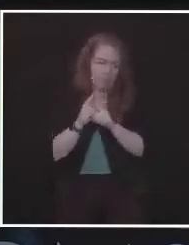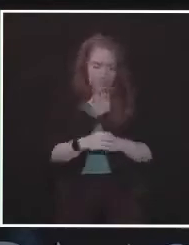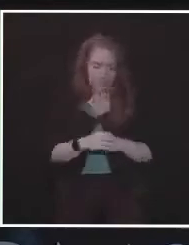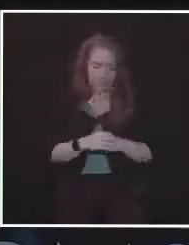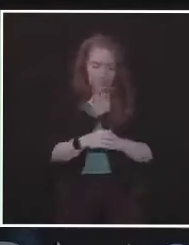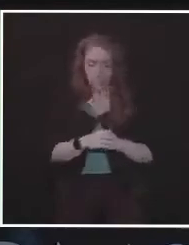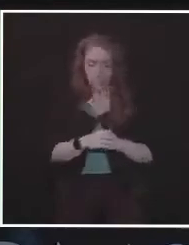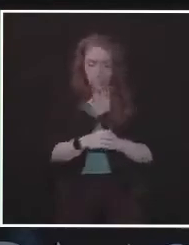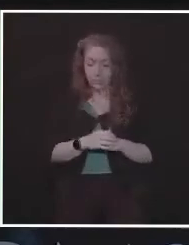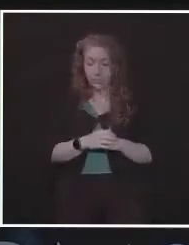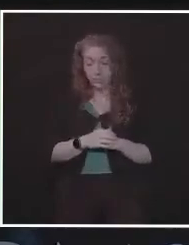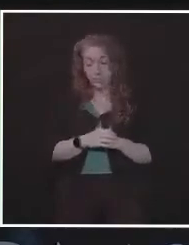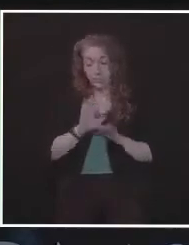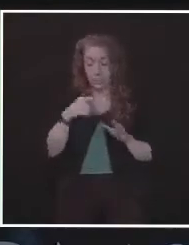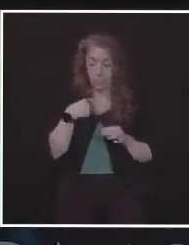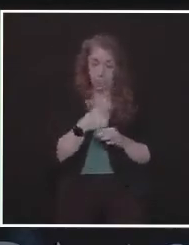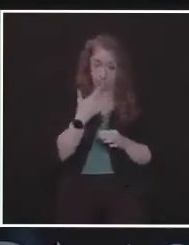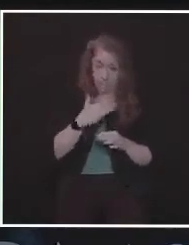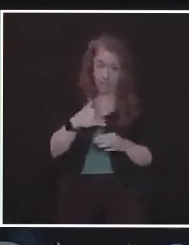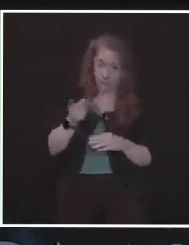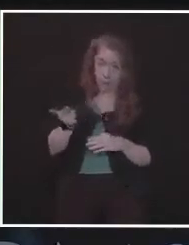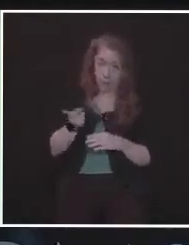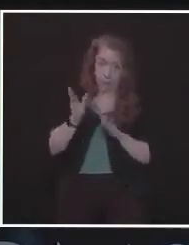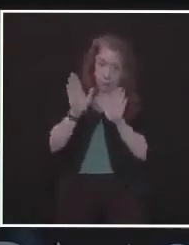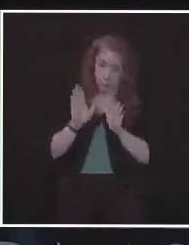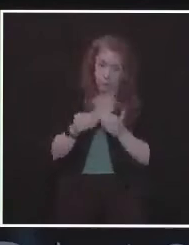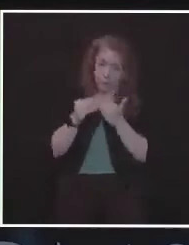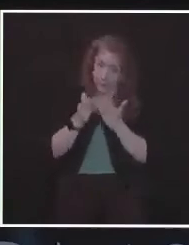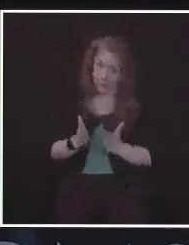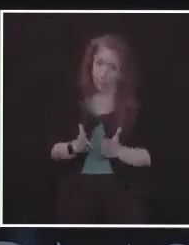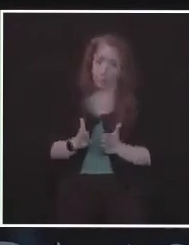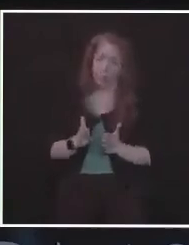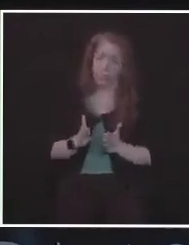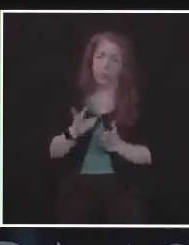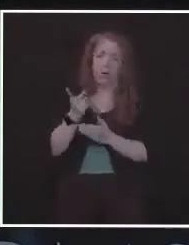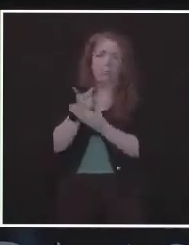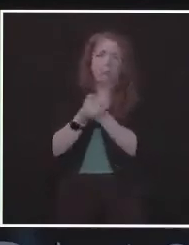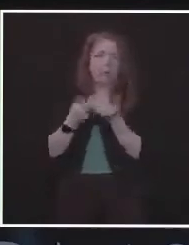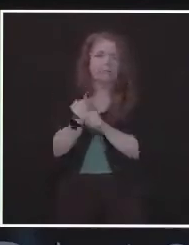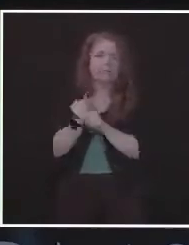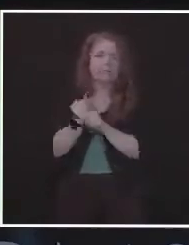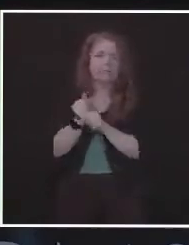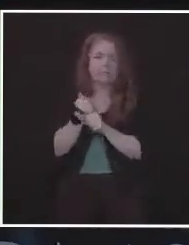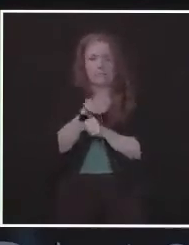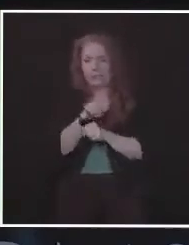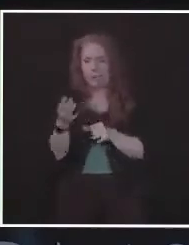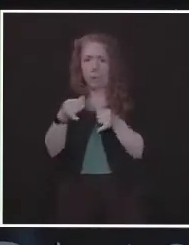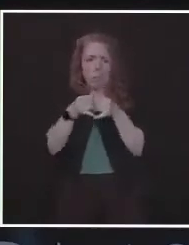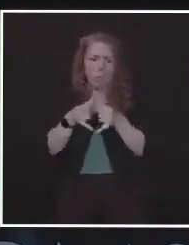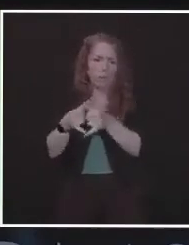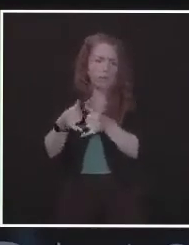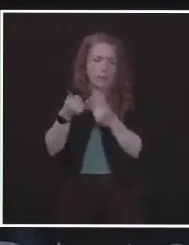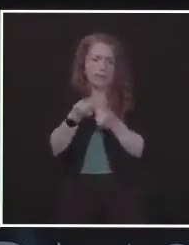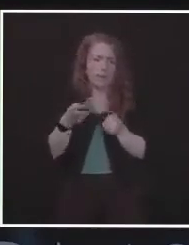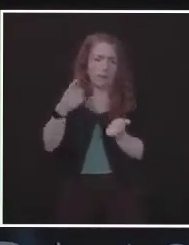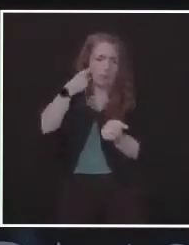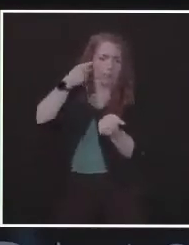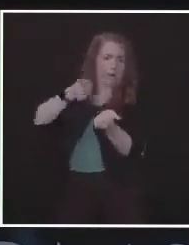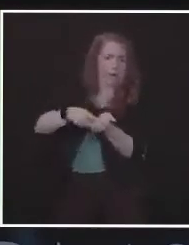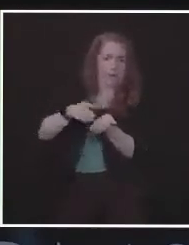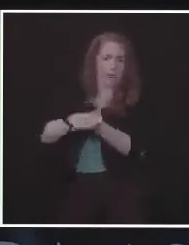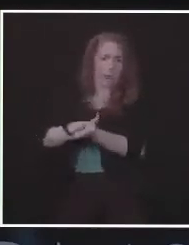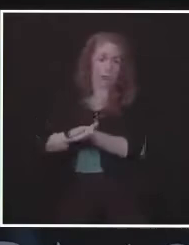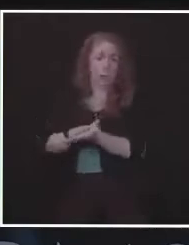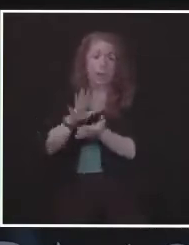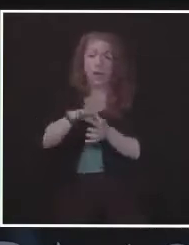these two distinguished leaders, both of whom have received numerous awards and recognitions, including the prestigious Presidential